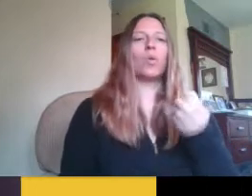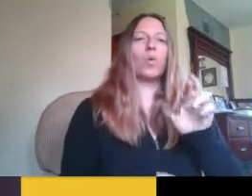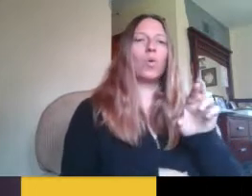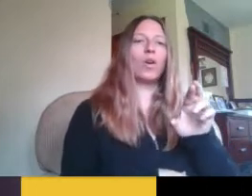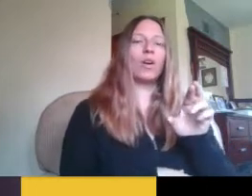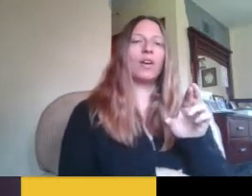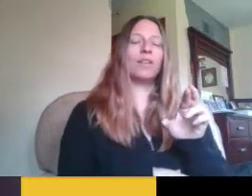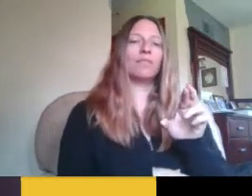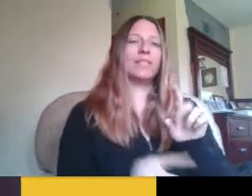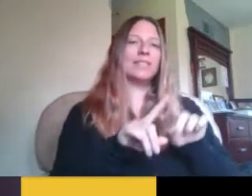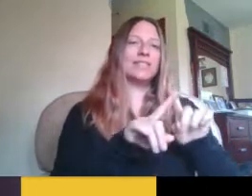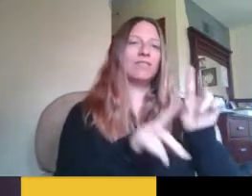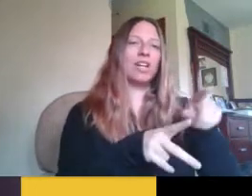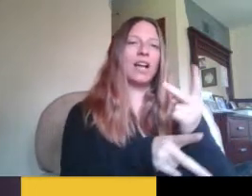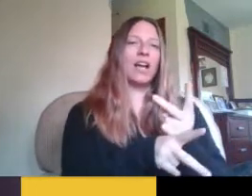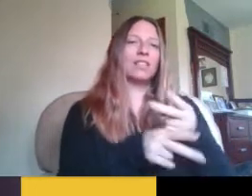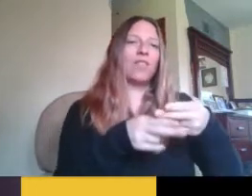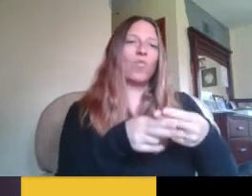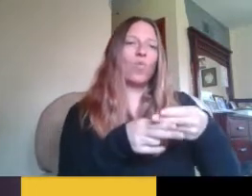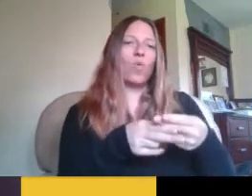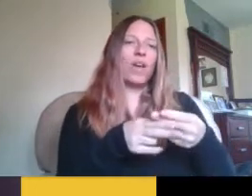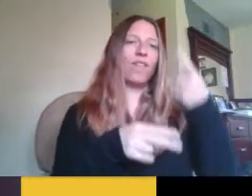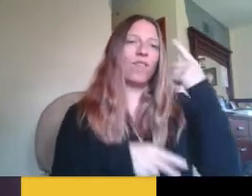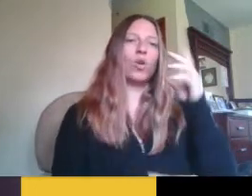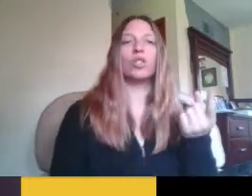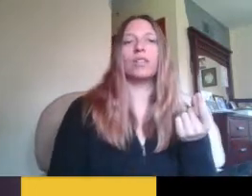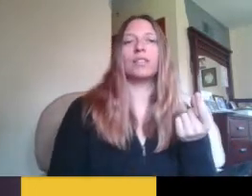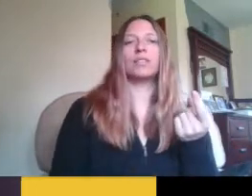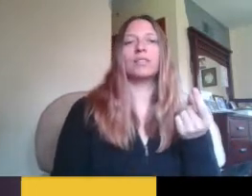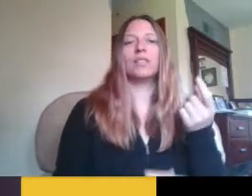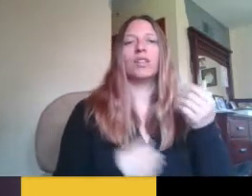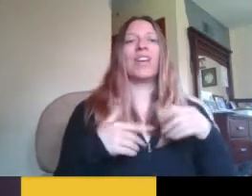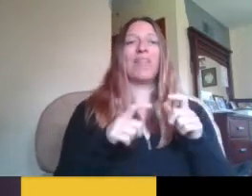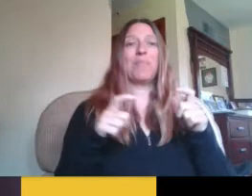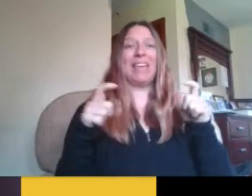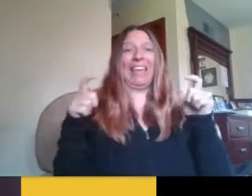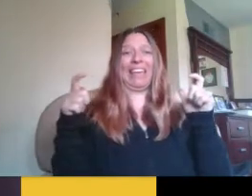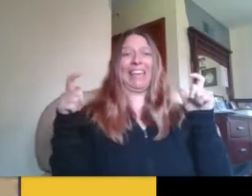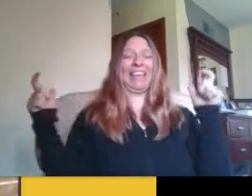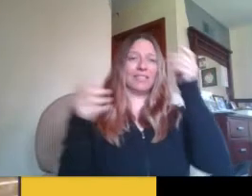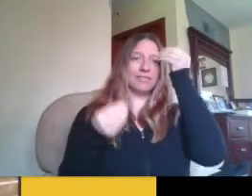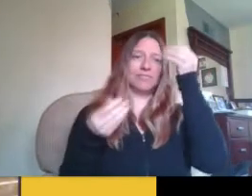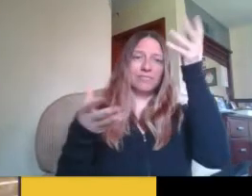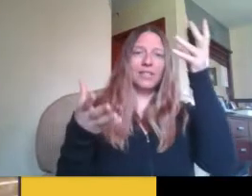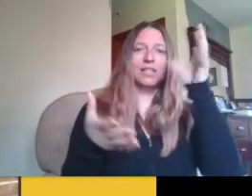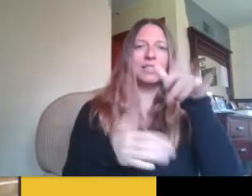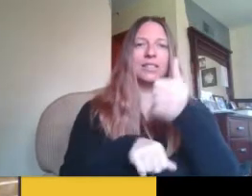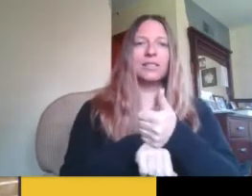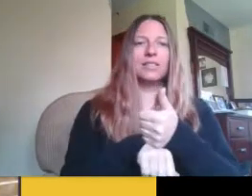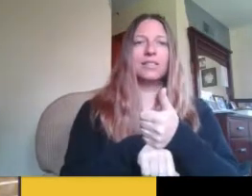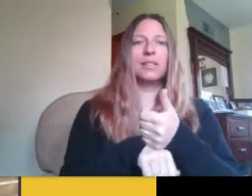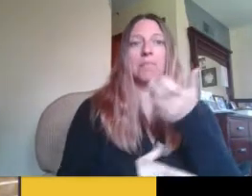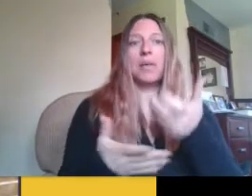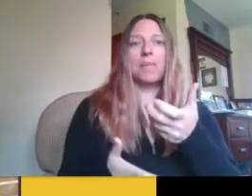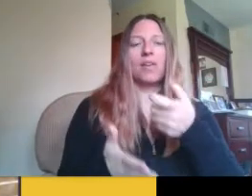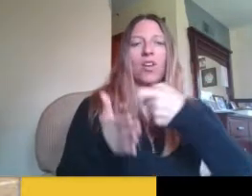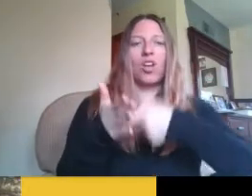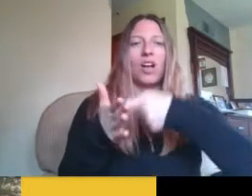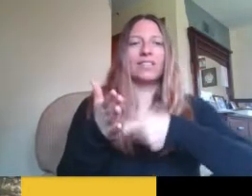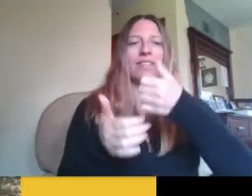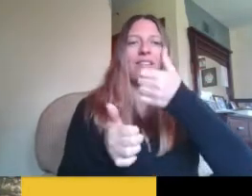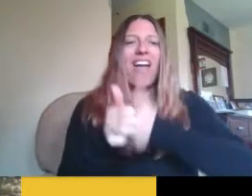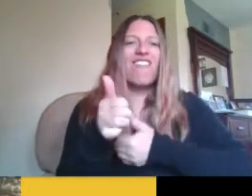small and easy to understand, but you can have much bigger data sets. A really big data set might contain the cost of every item in a store, or